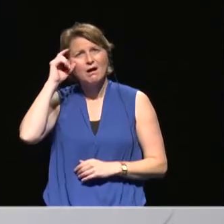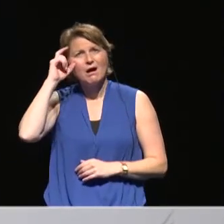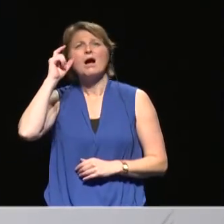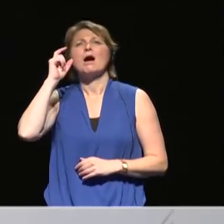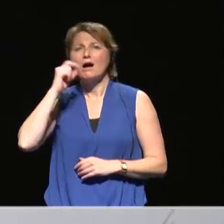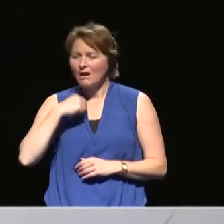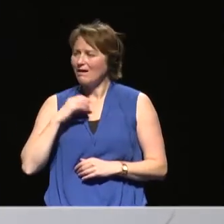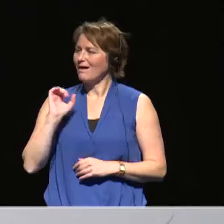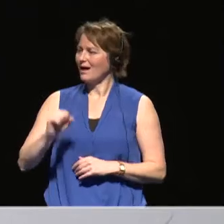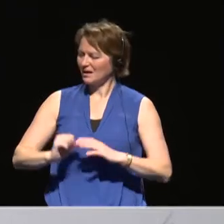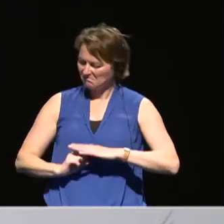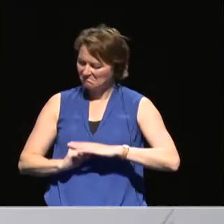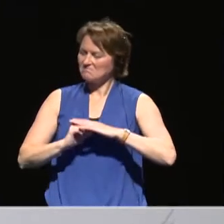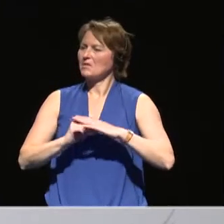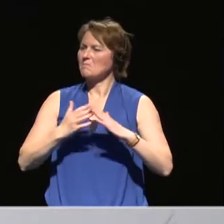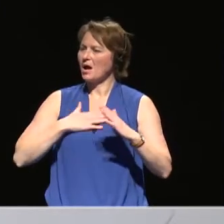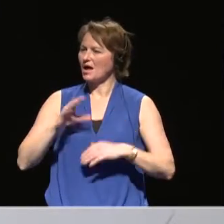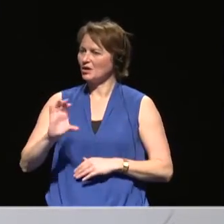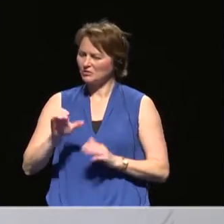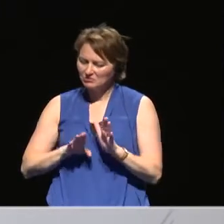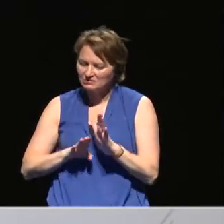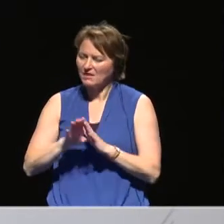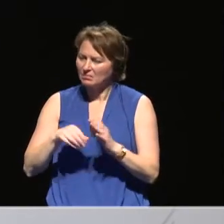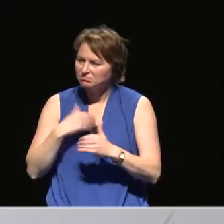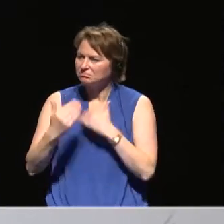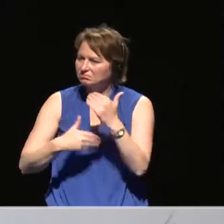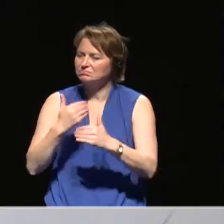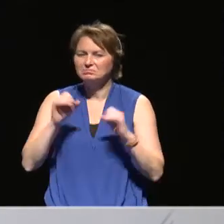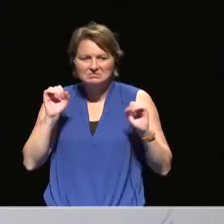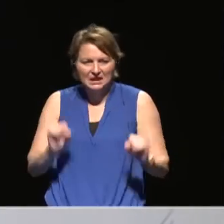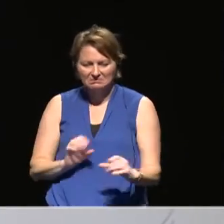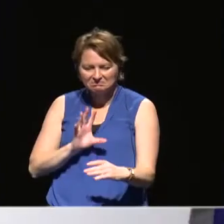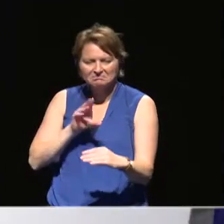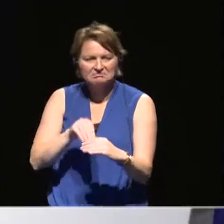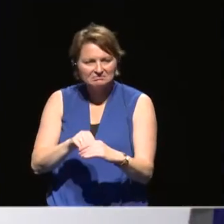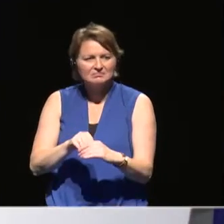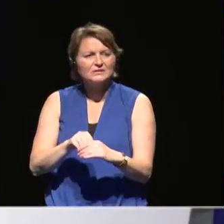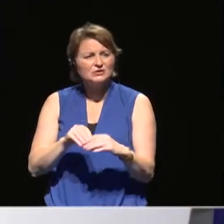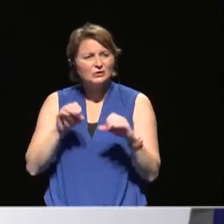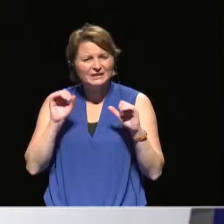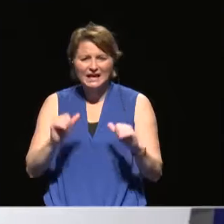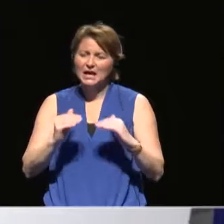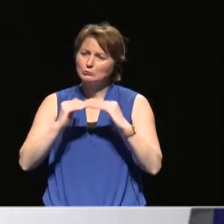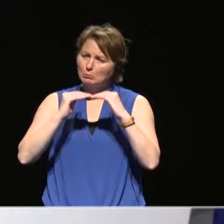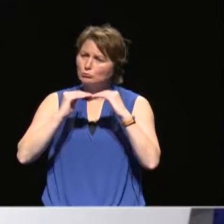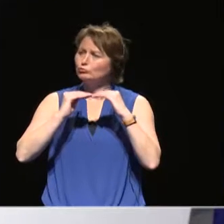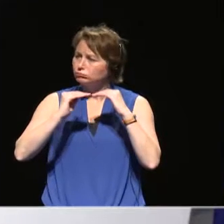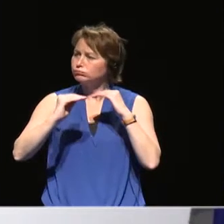the development of my country. How can we really have sustainable